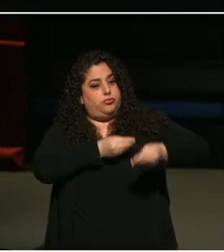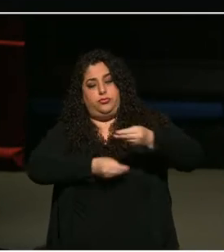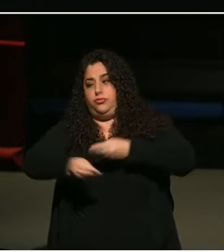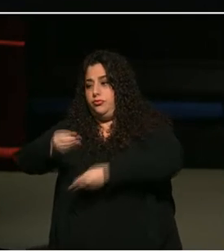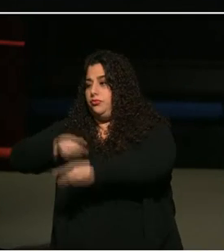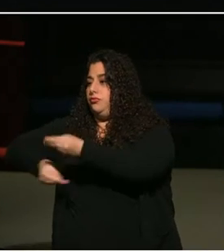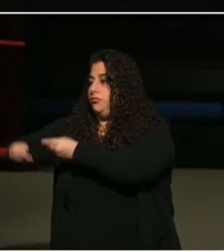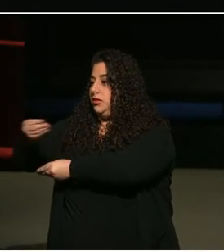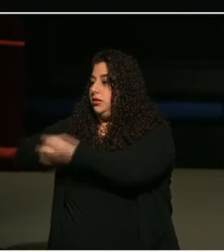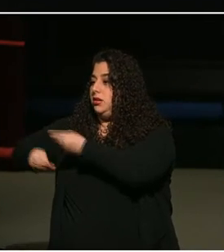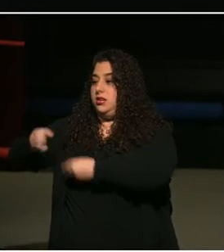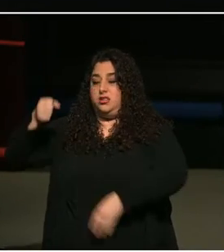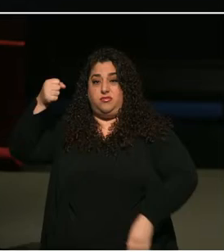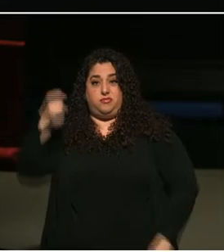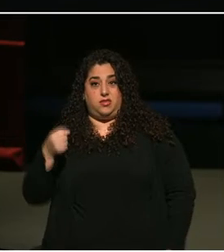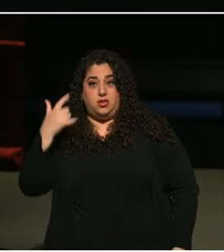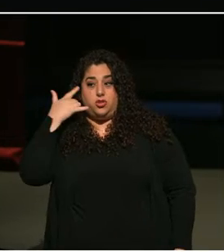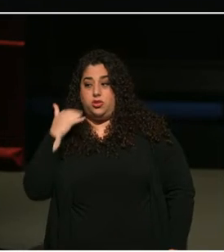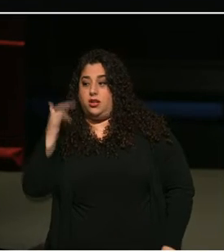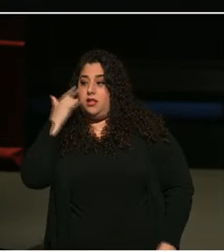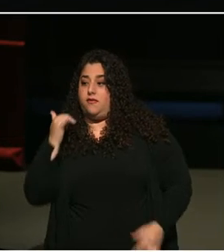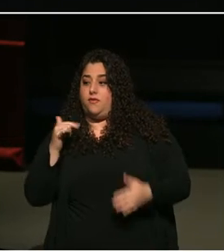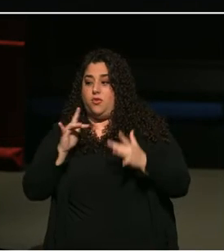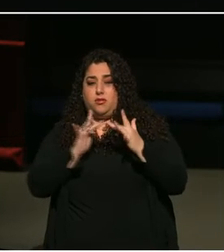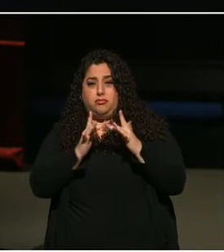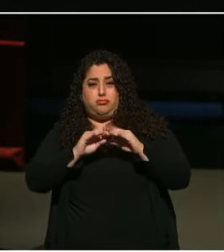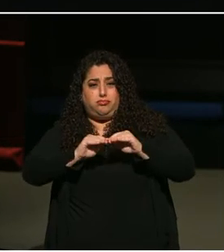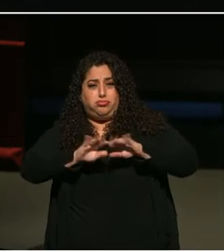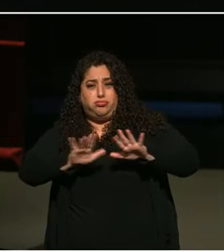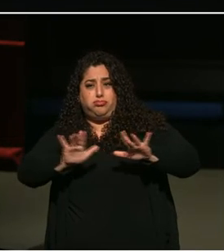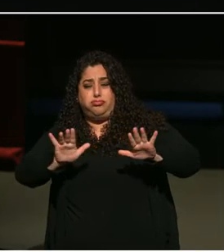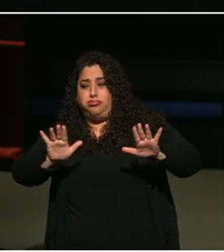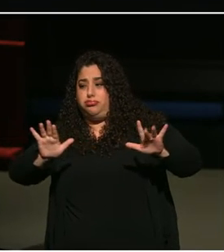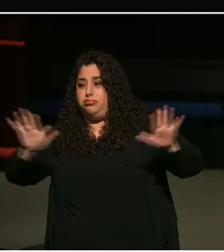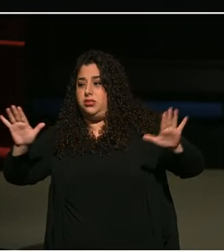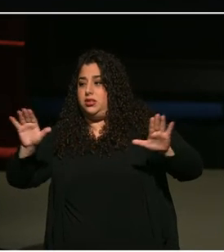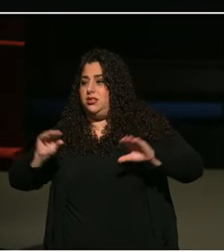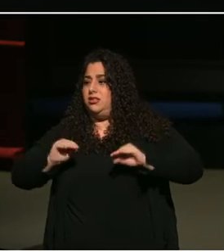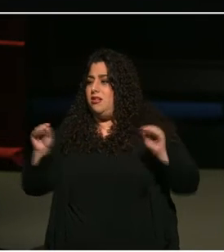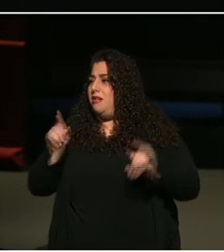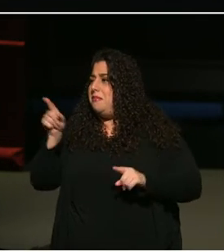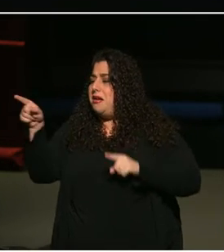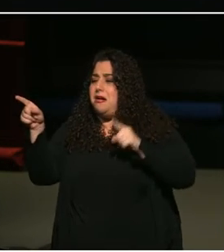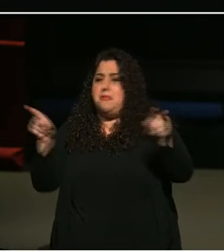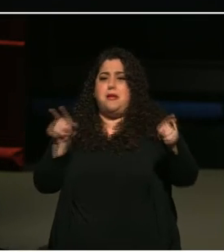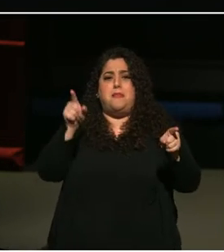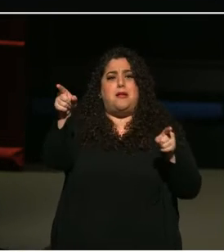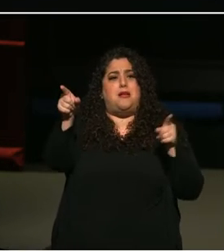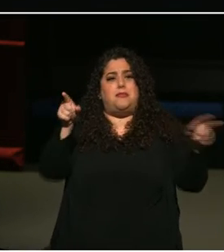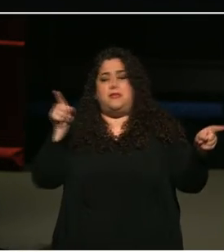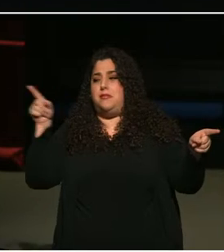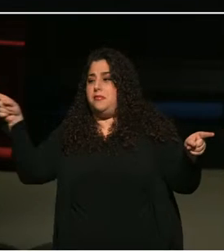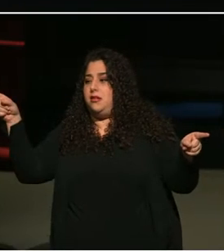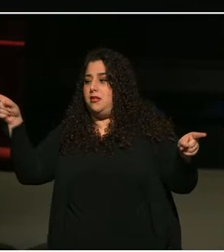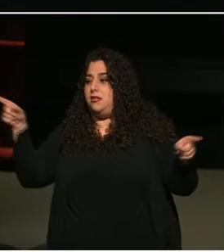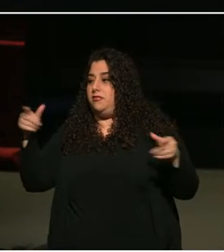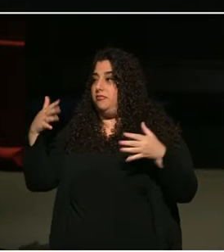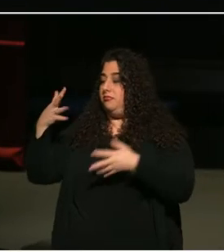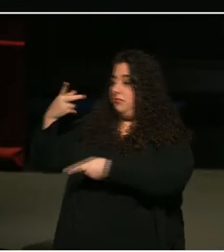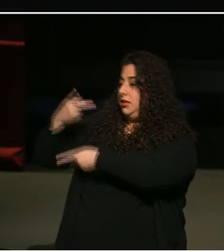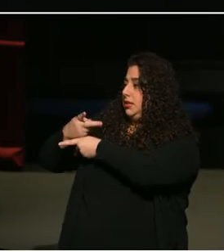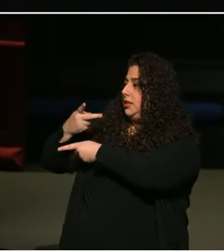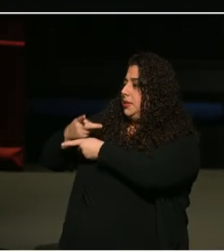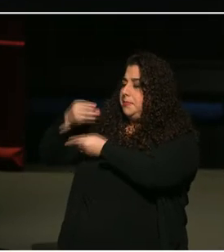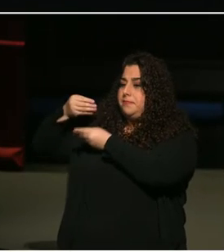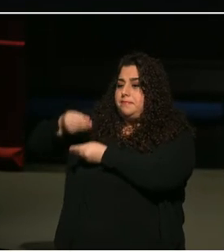and beyond. They maintained an ongoing relationship and knowledge of this beautiful and